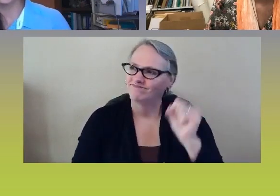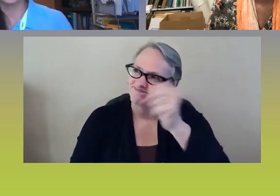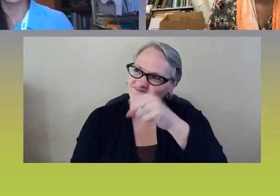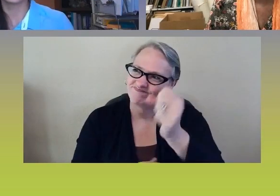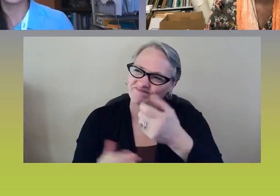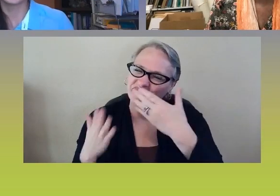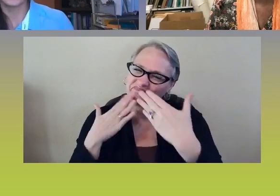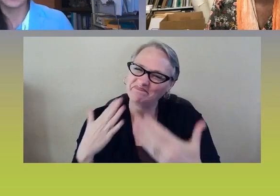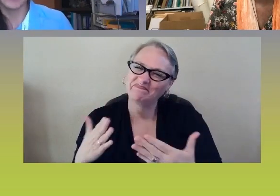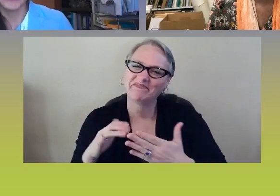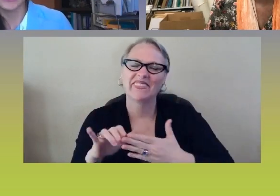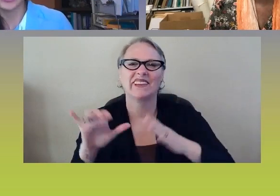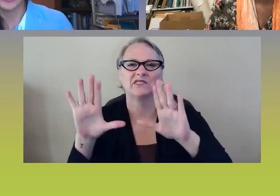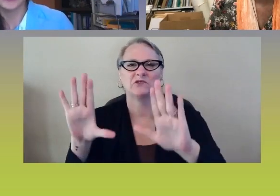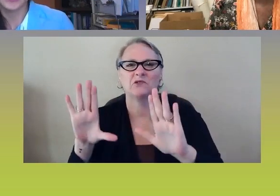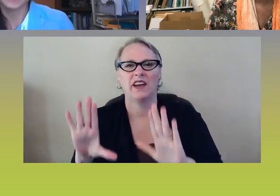great